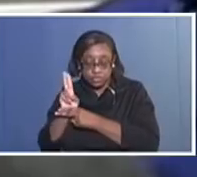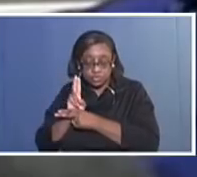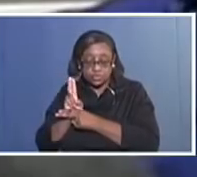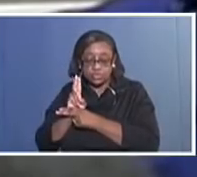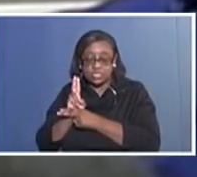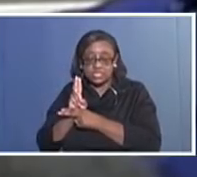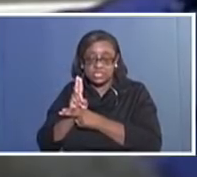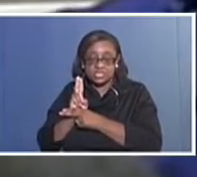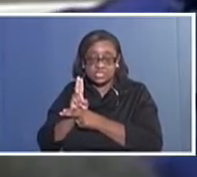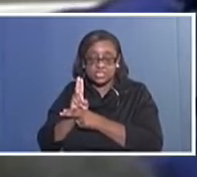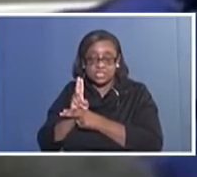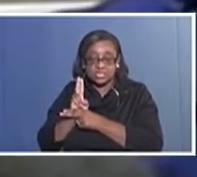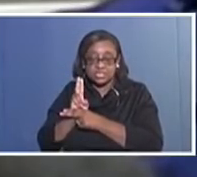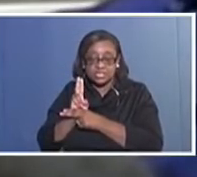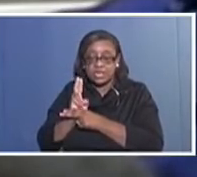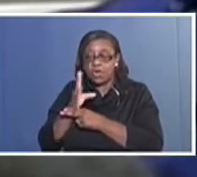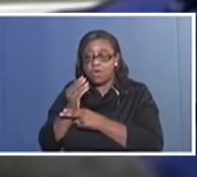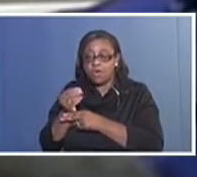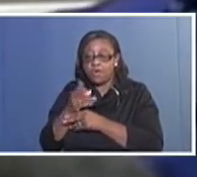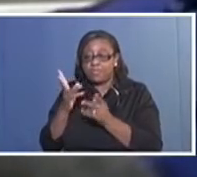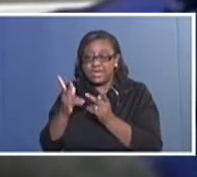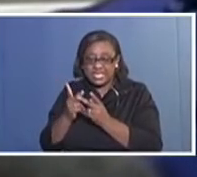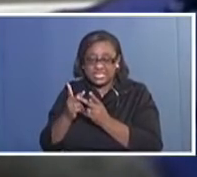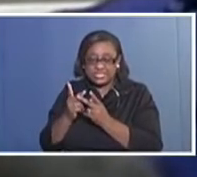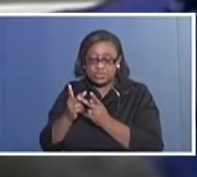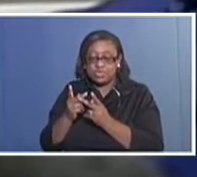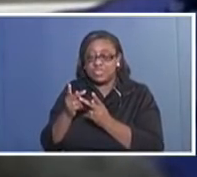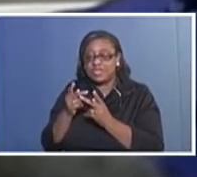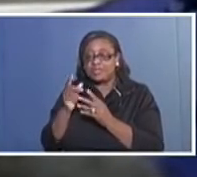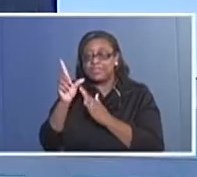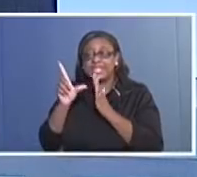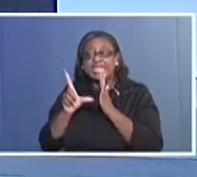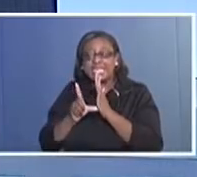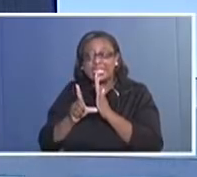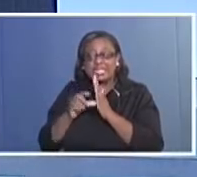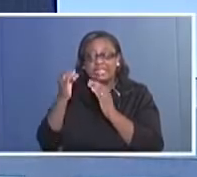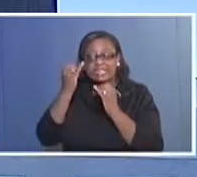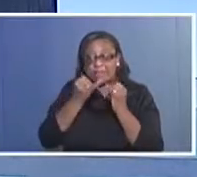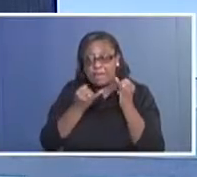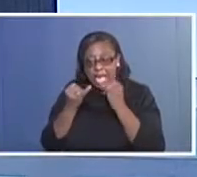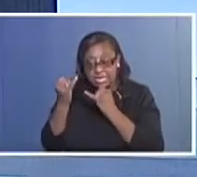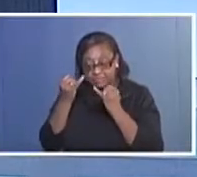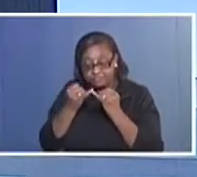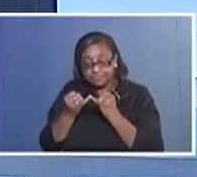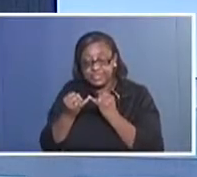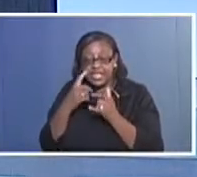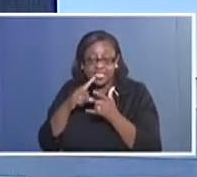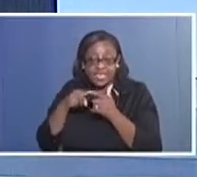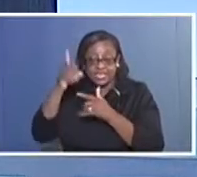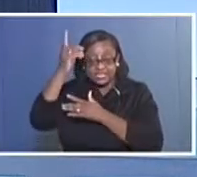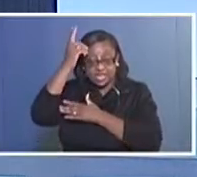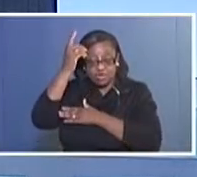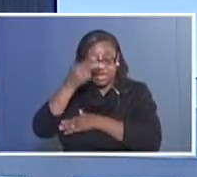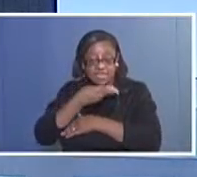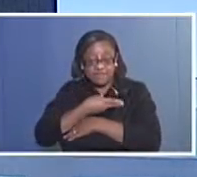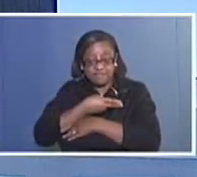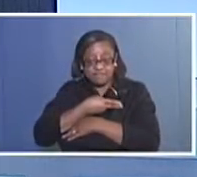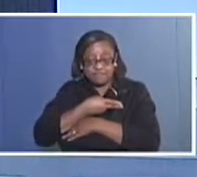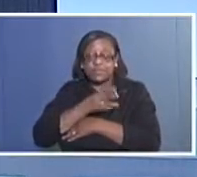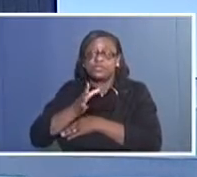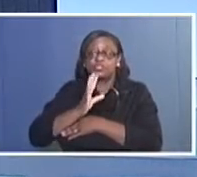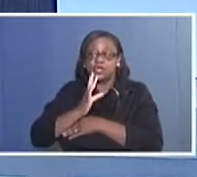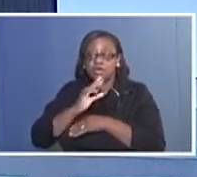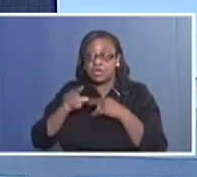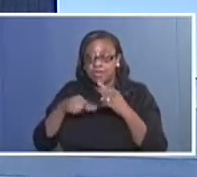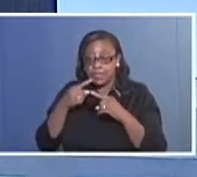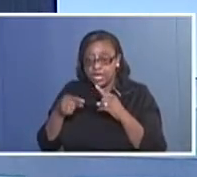or a complex legal battle. Well, opposition Senator Darren Henfield supported the resolution,